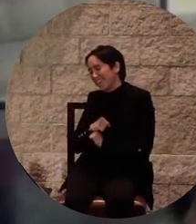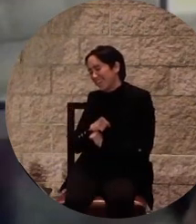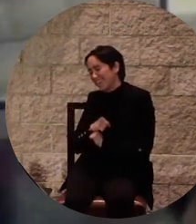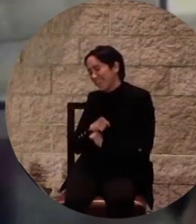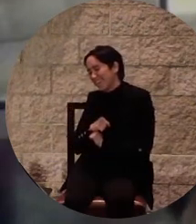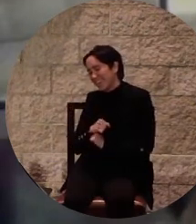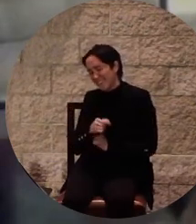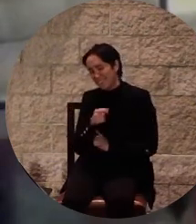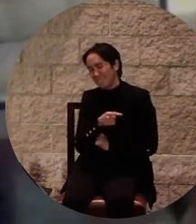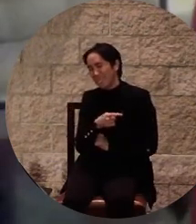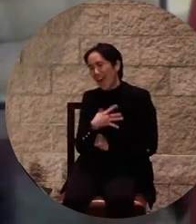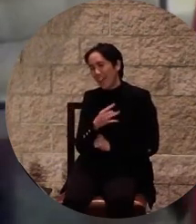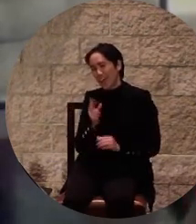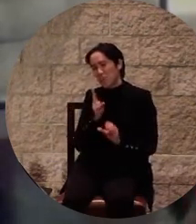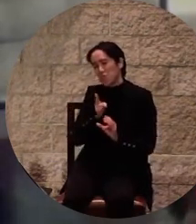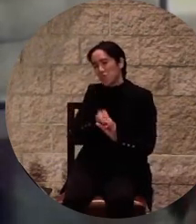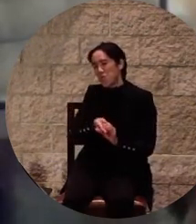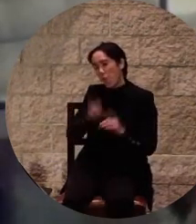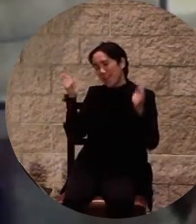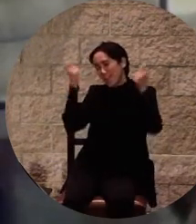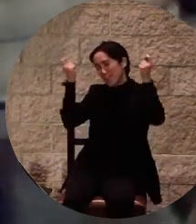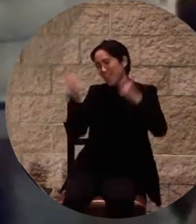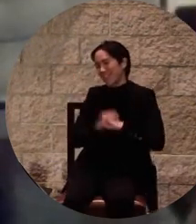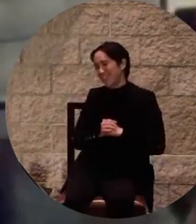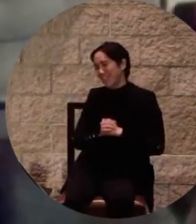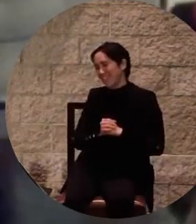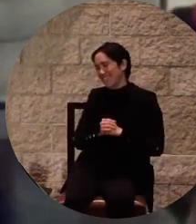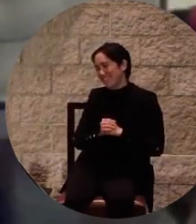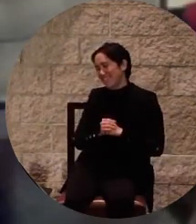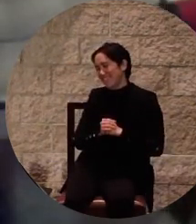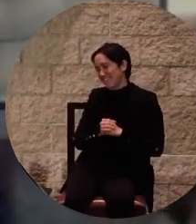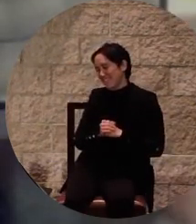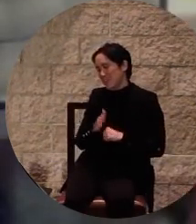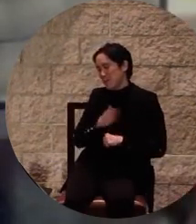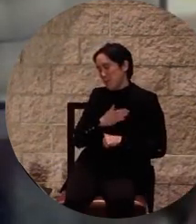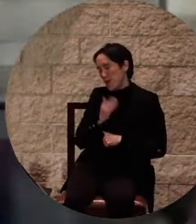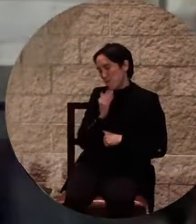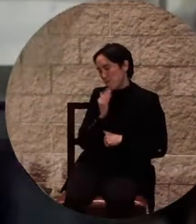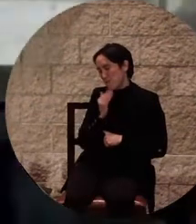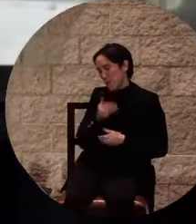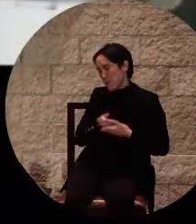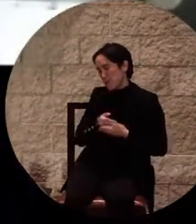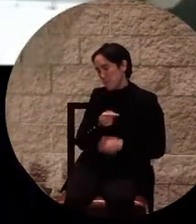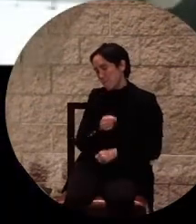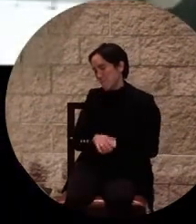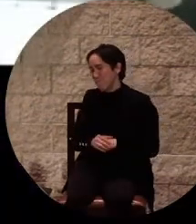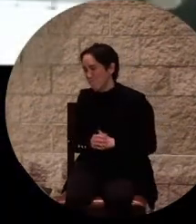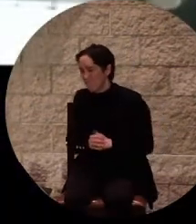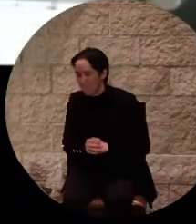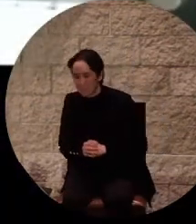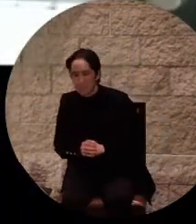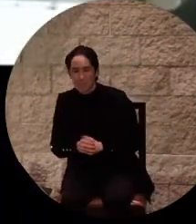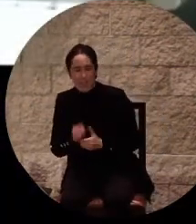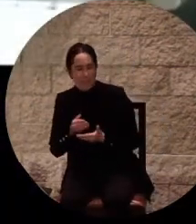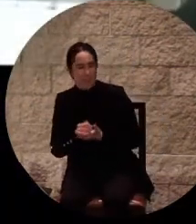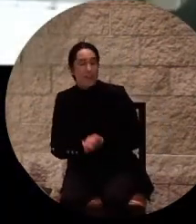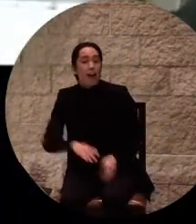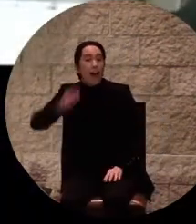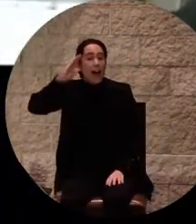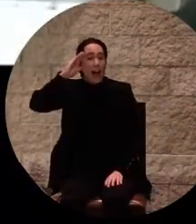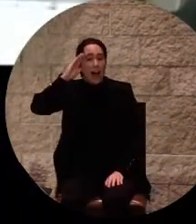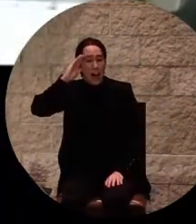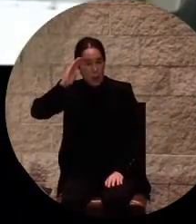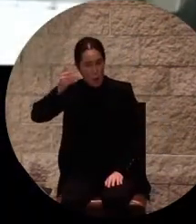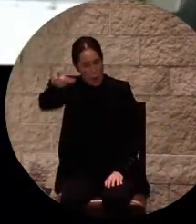she likes perfect. To join in the festivities. Yeah, that's my perfect. Sweetheart. All right. Hey, welcome to